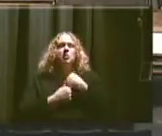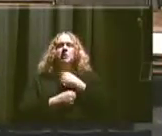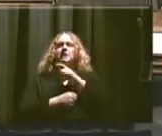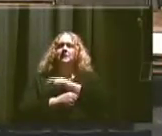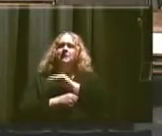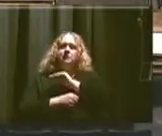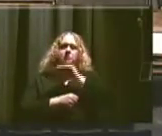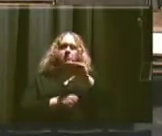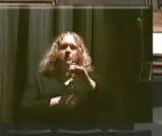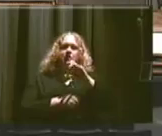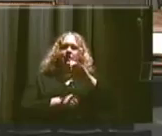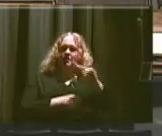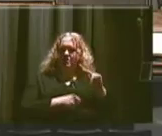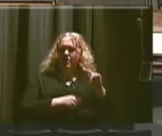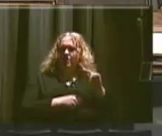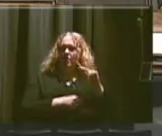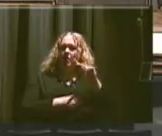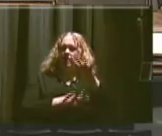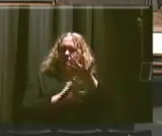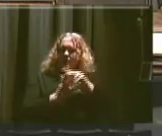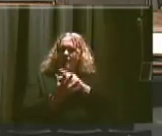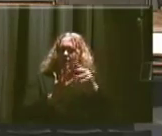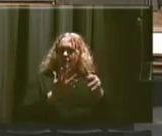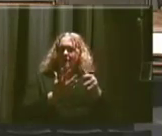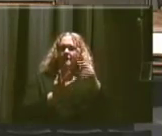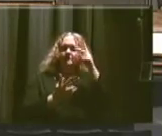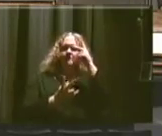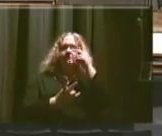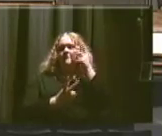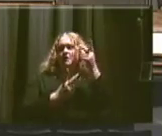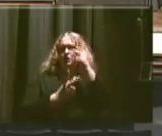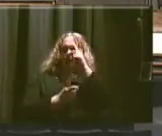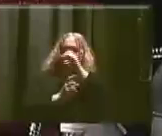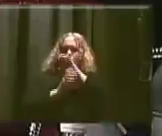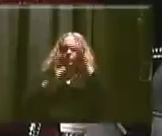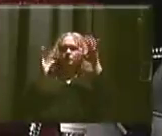calendar, the Vision 2020.